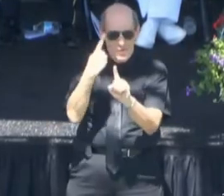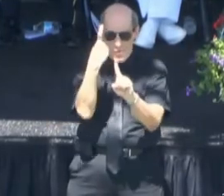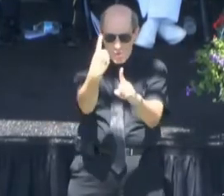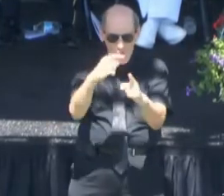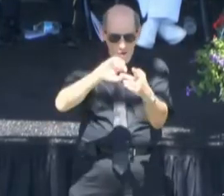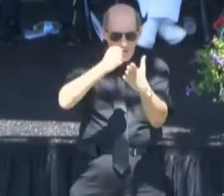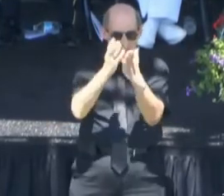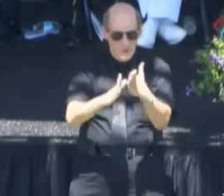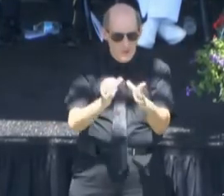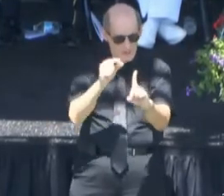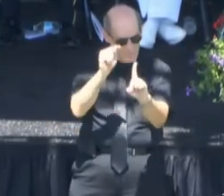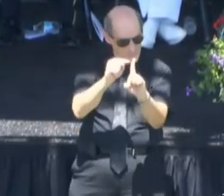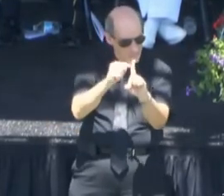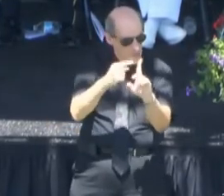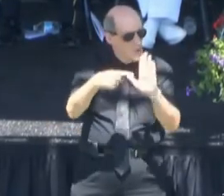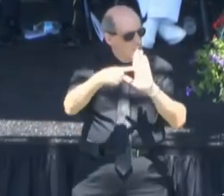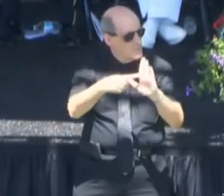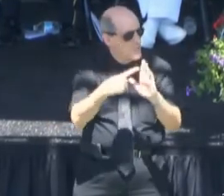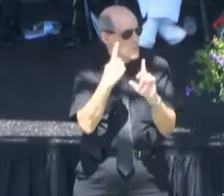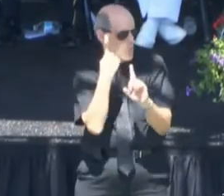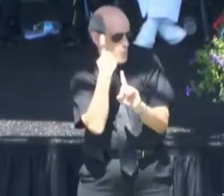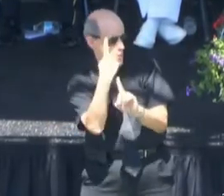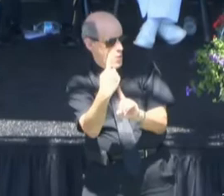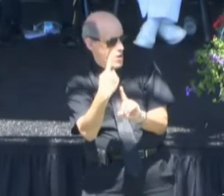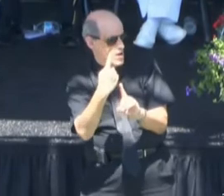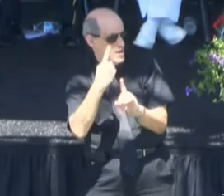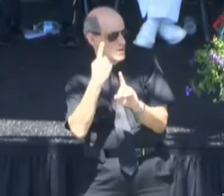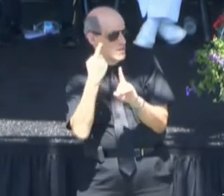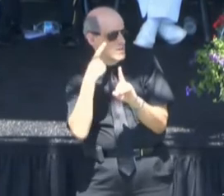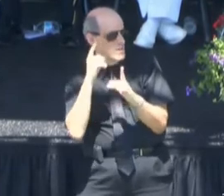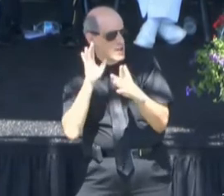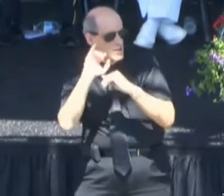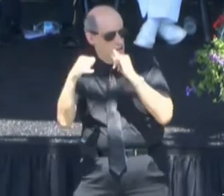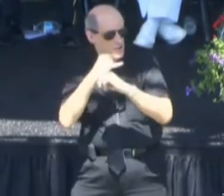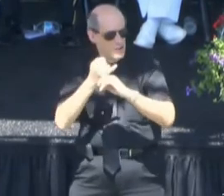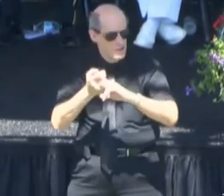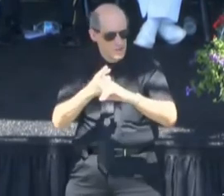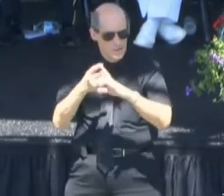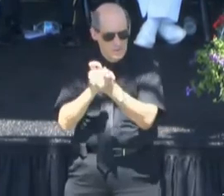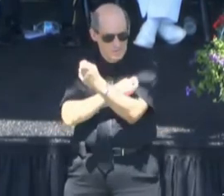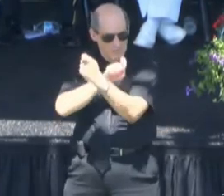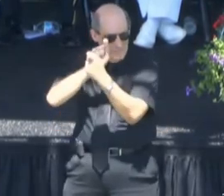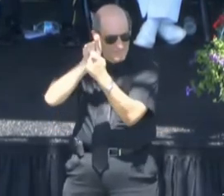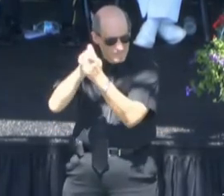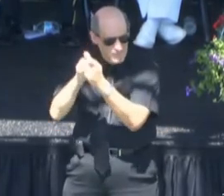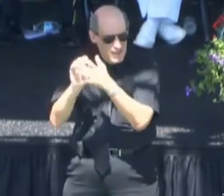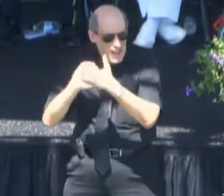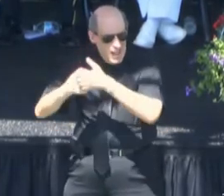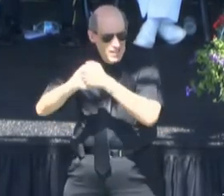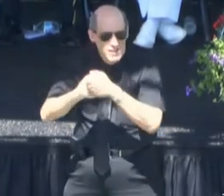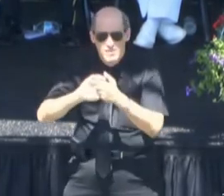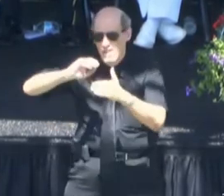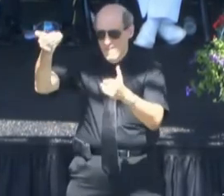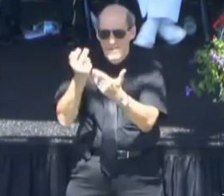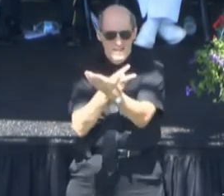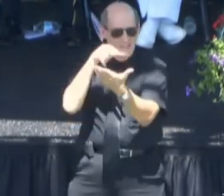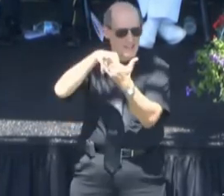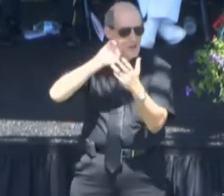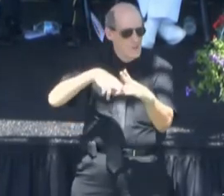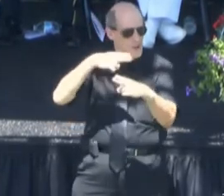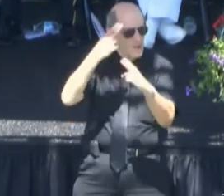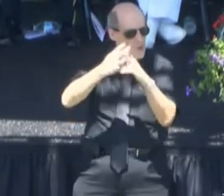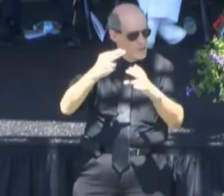graduating midshipman who represents one of our international strategic allies. We invite this graduating midshipman to stand when his name is